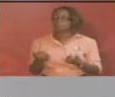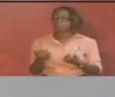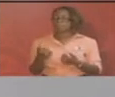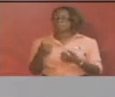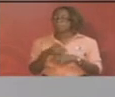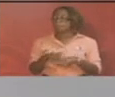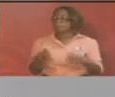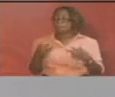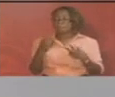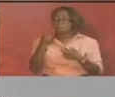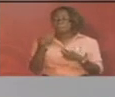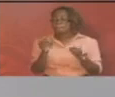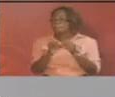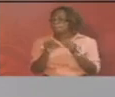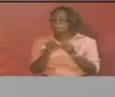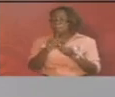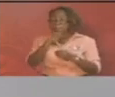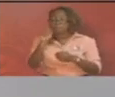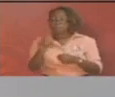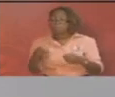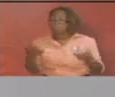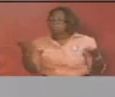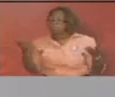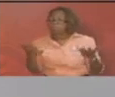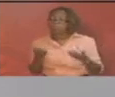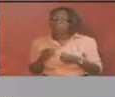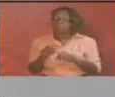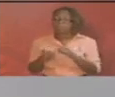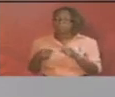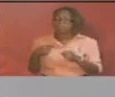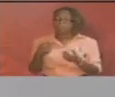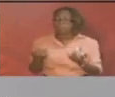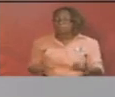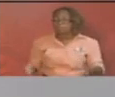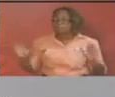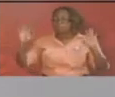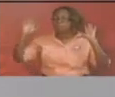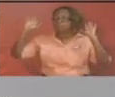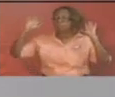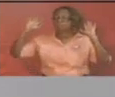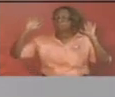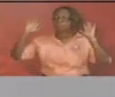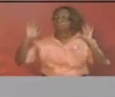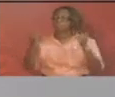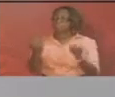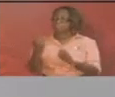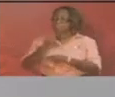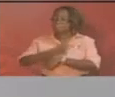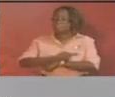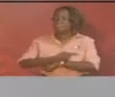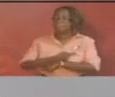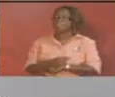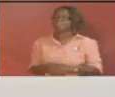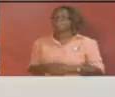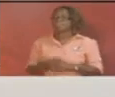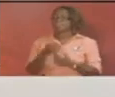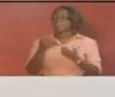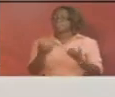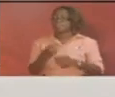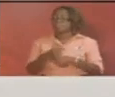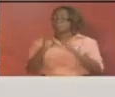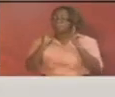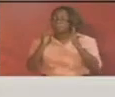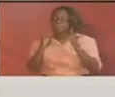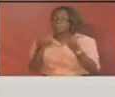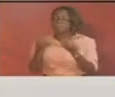board from the media. So we have come to the end of today's media conference. Today we focused quite a bit